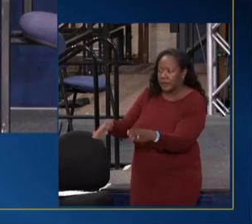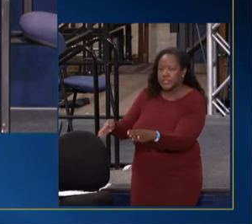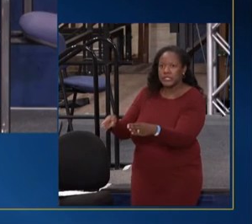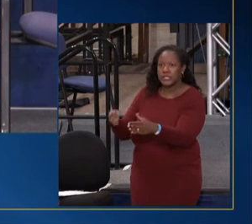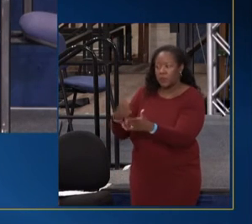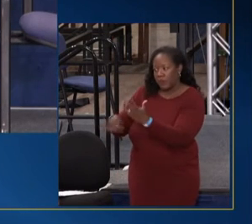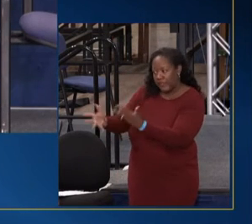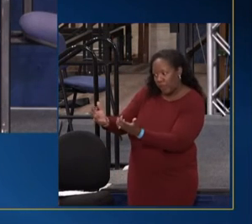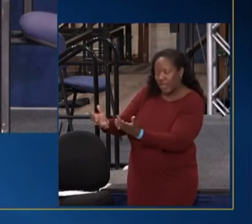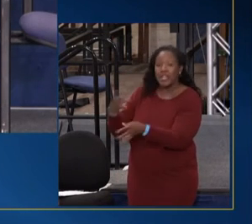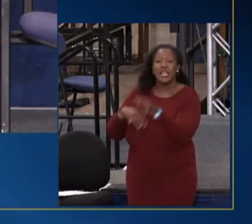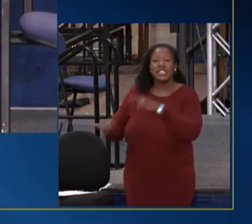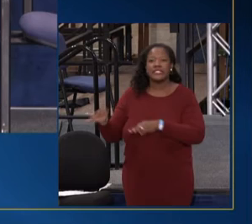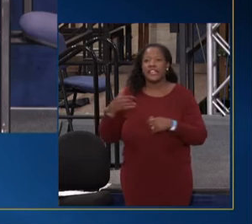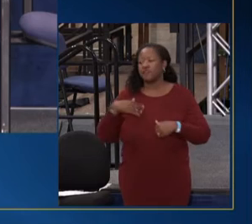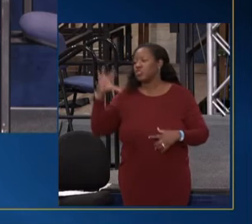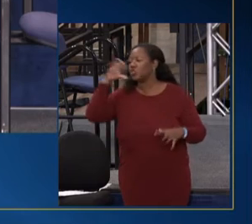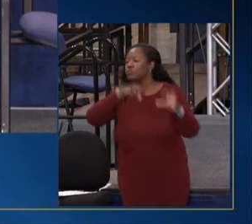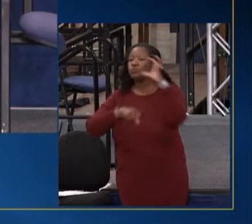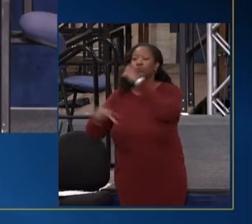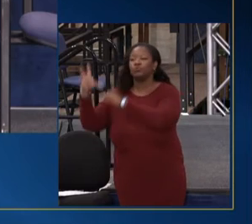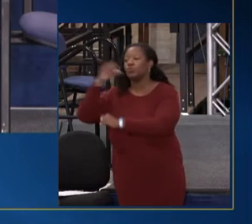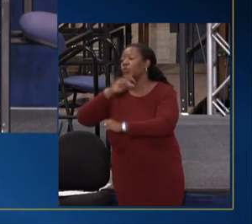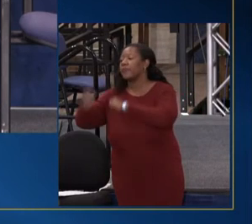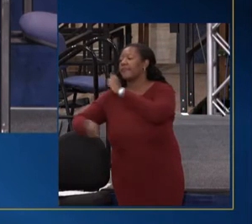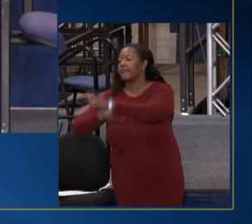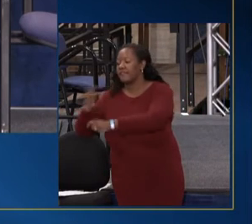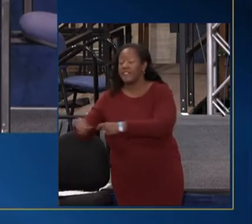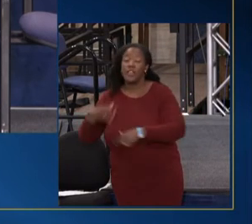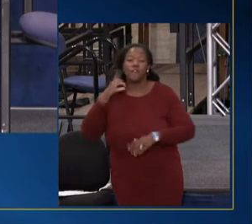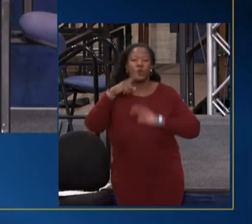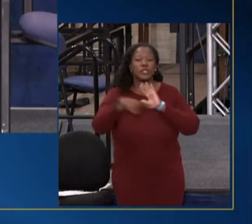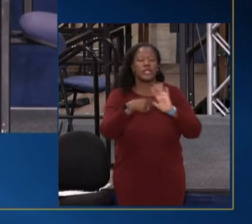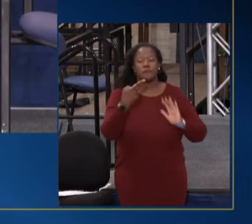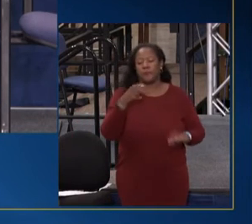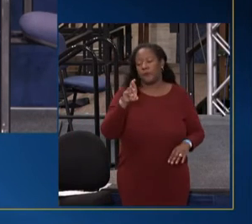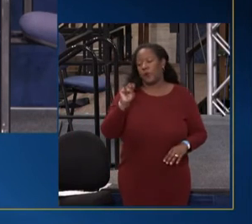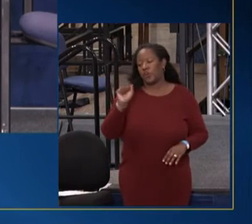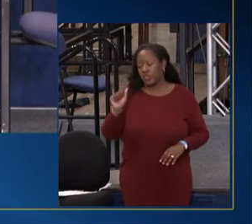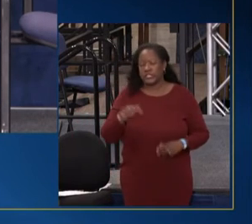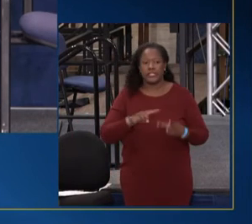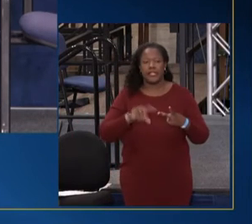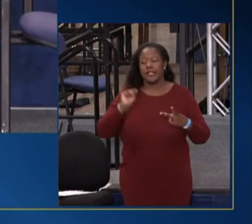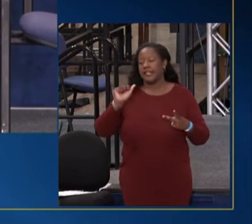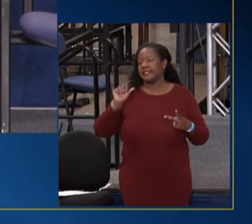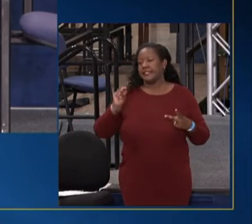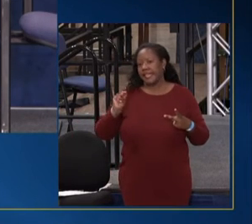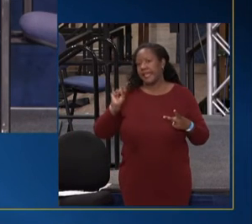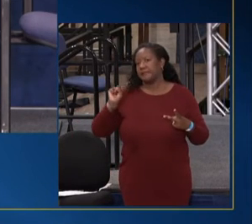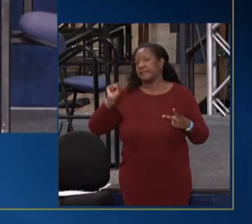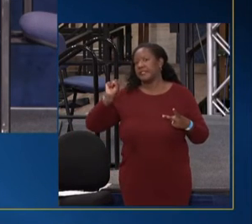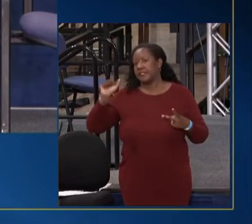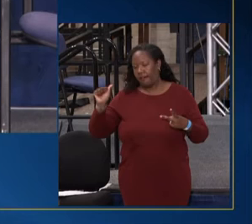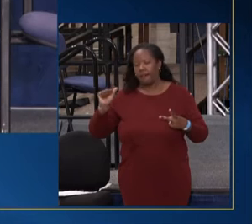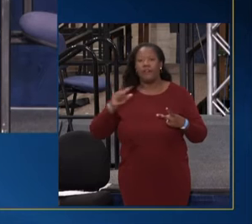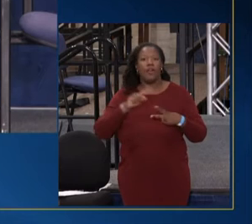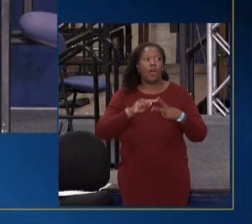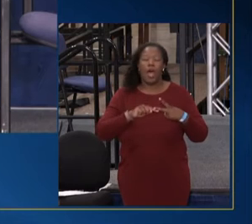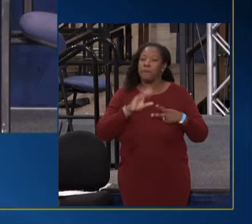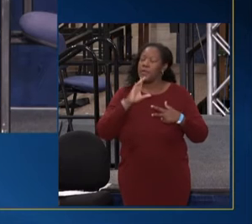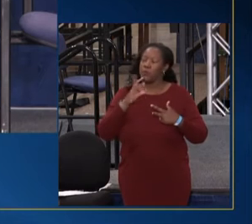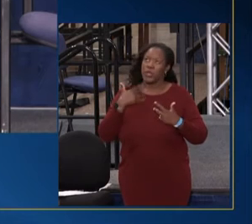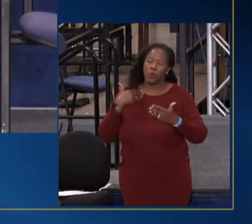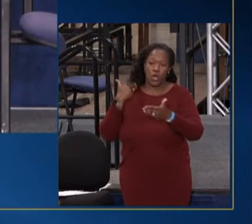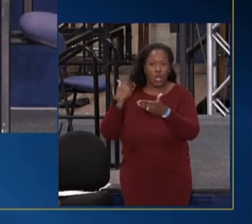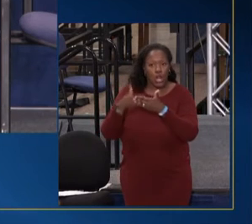opposed to what we think they need and want. And so I think, I know from HRSA like every day and SAMHSA every day, we work so closely, like all the engagements that I've